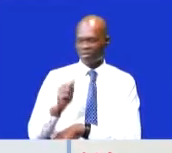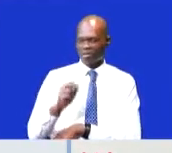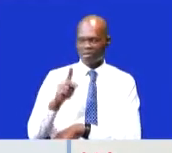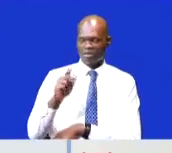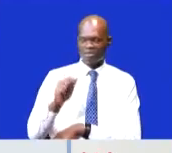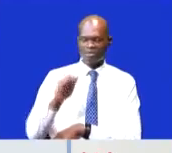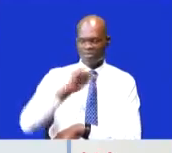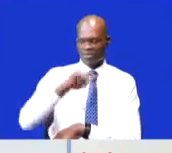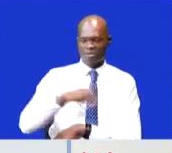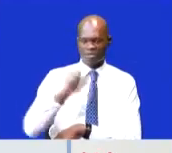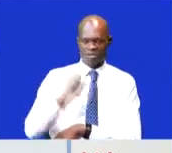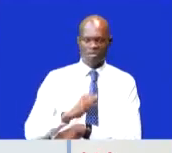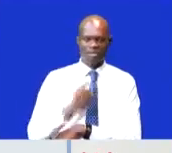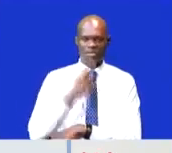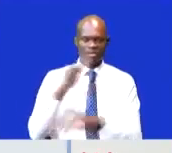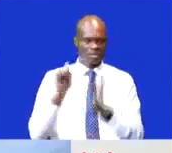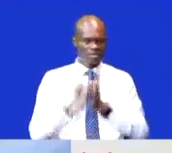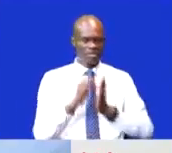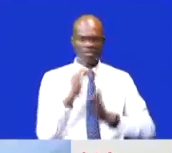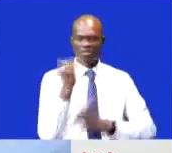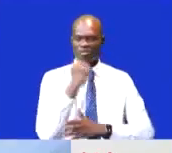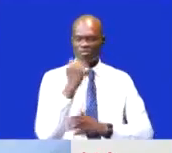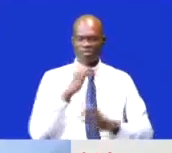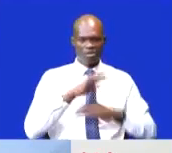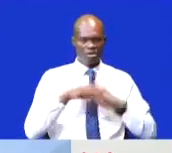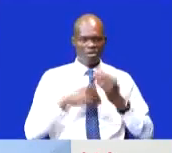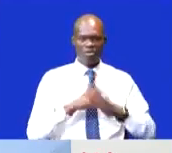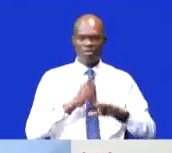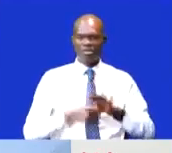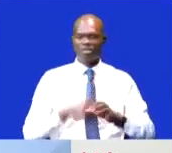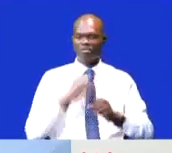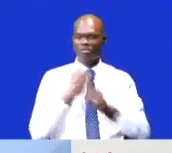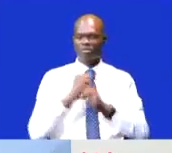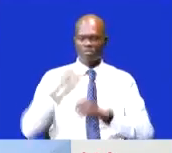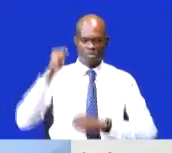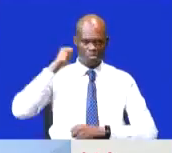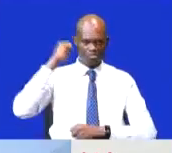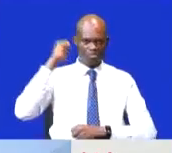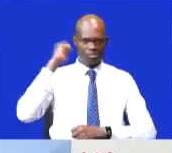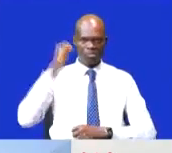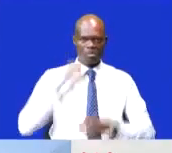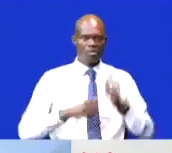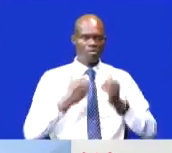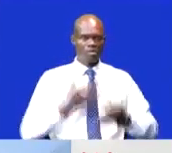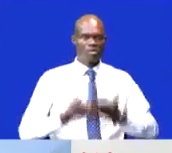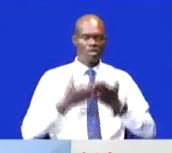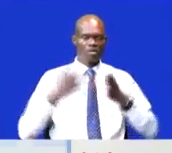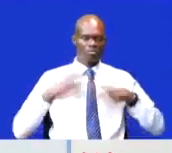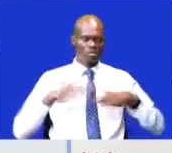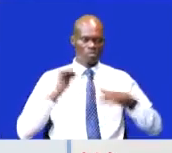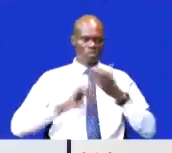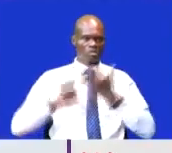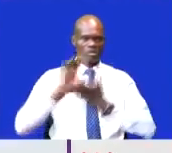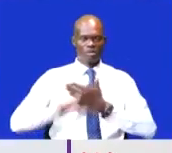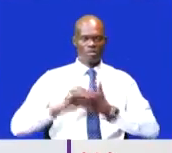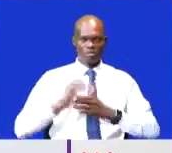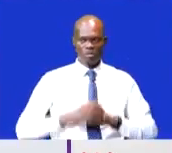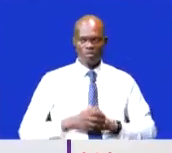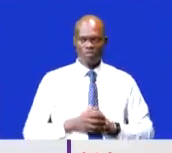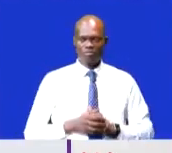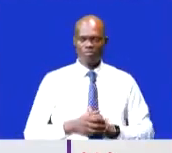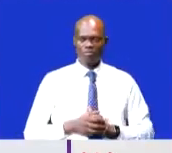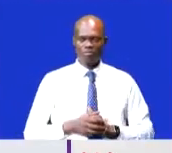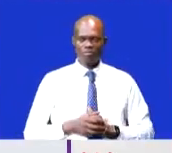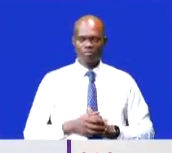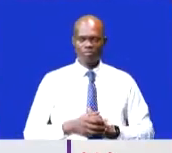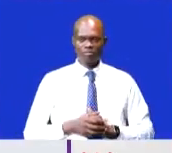giseyo mokalo Rigathi Gachagua ma giluwo ni osebedo ka goyo siasa ma ok nyal konyo oganda e pacho ka. I